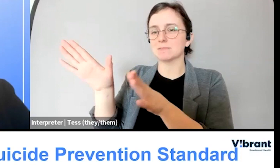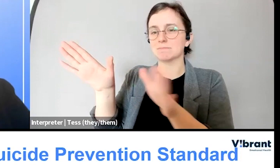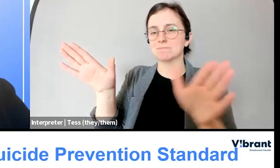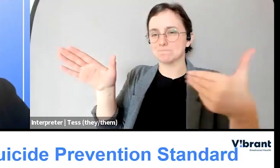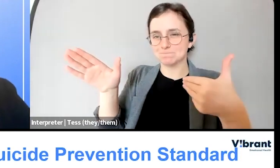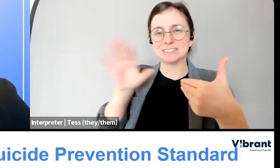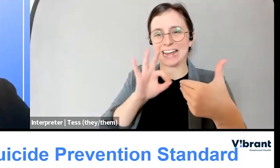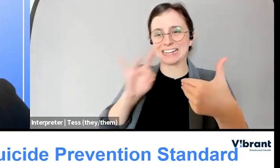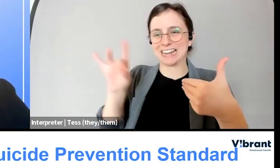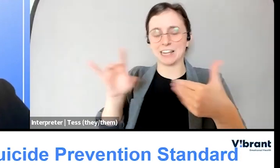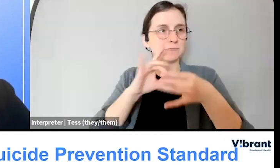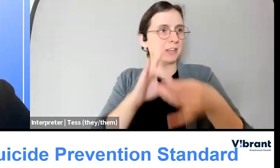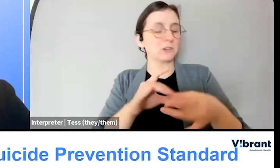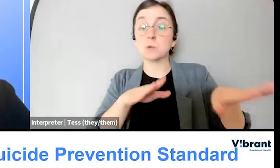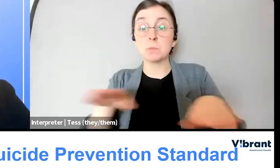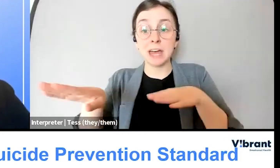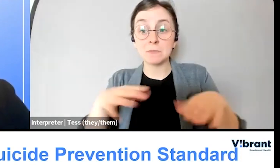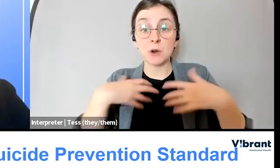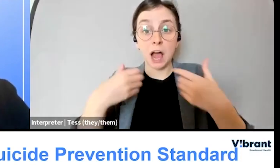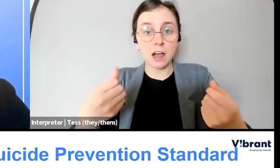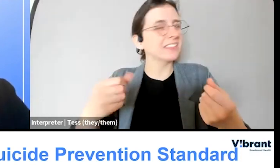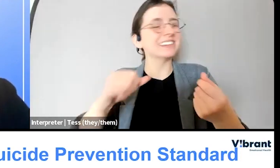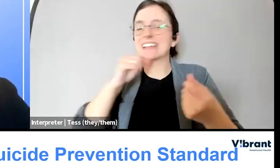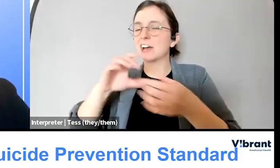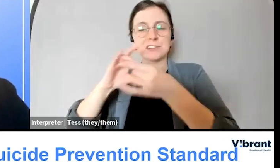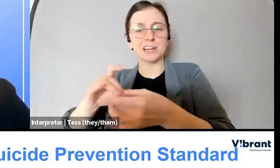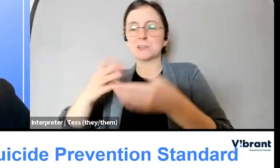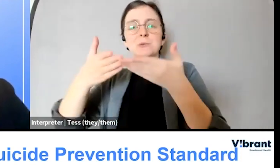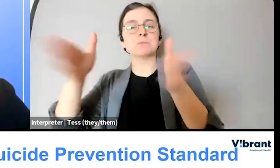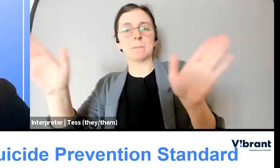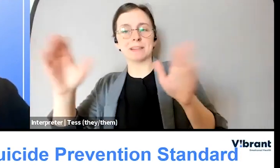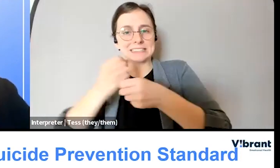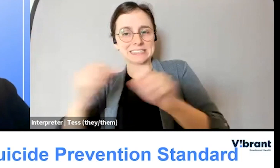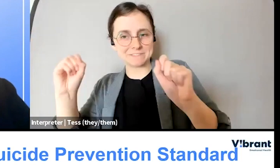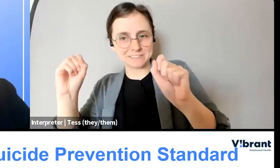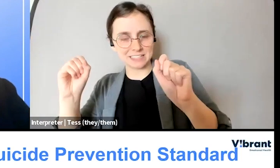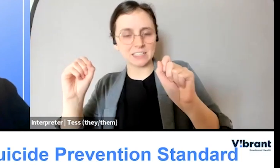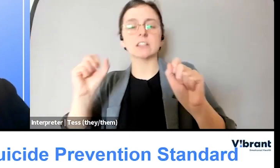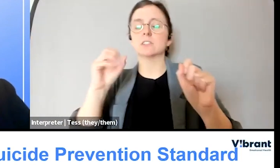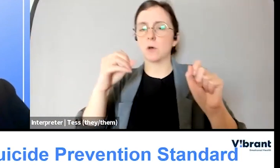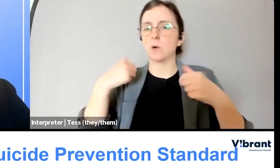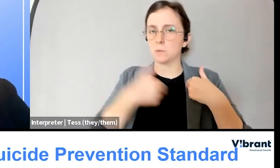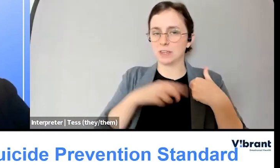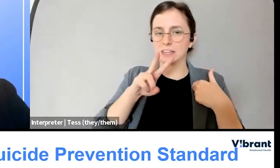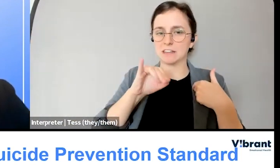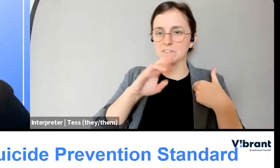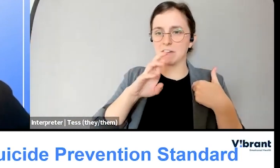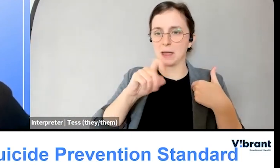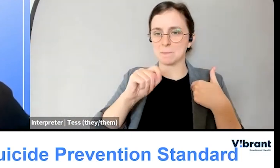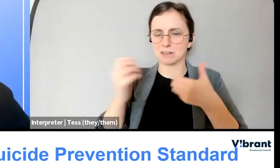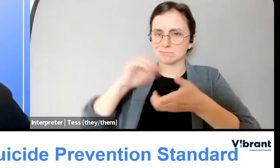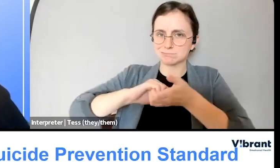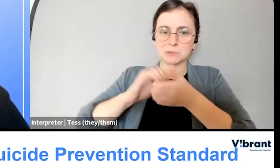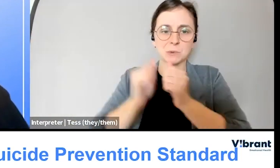health, involve no public safety component. And so Vibrant has worked very closely with NINA, the National